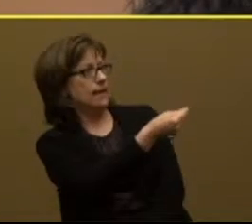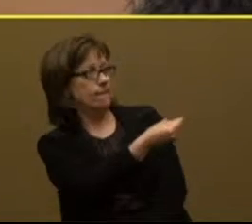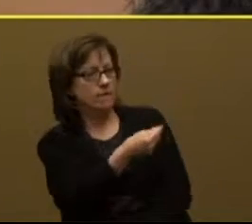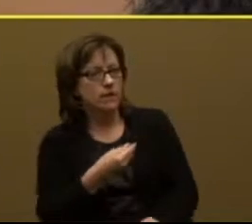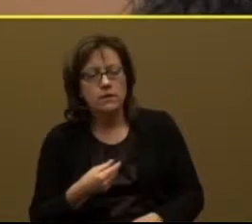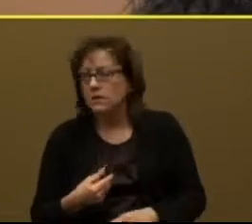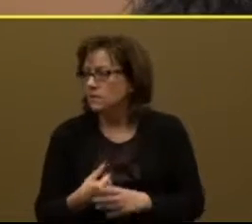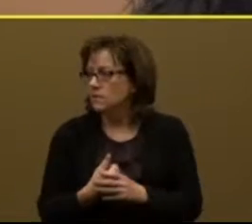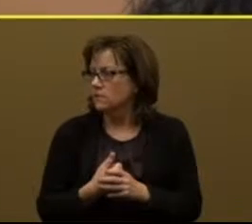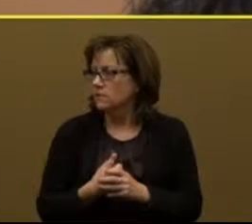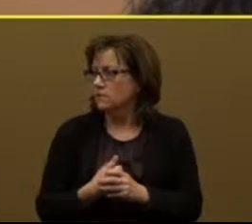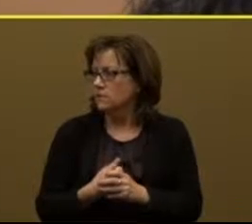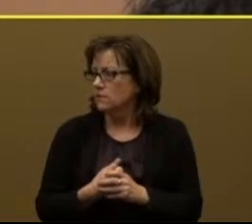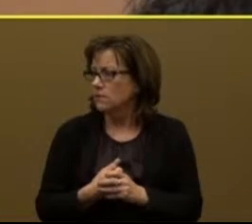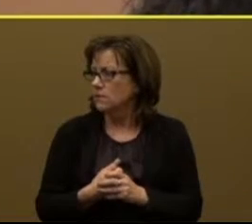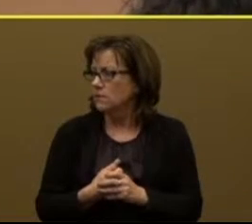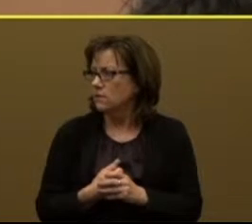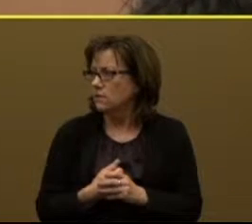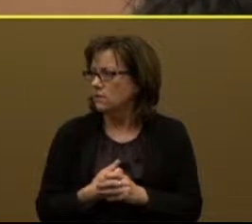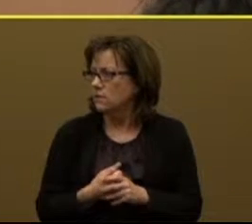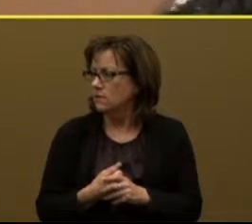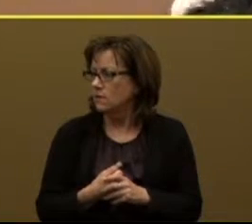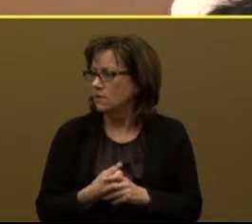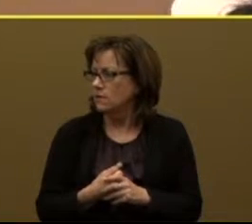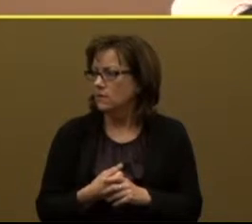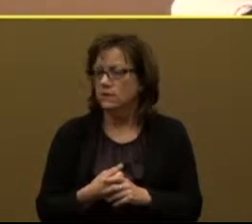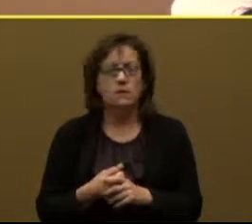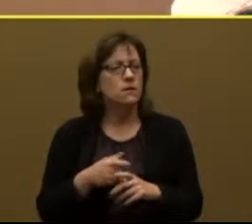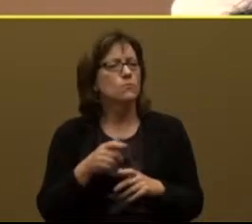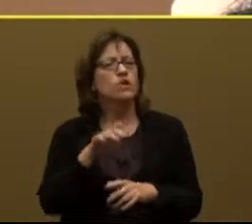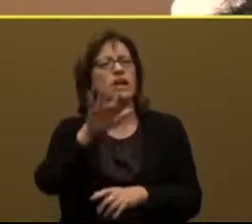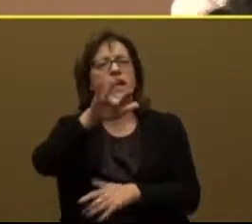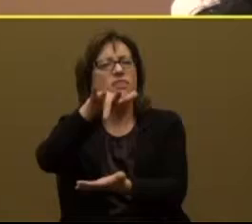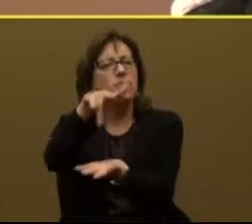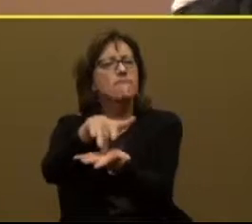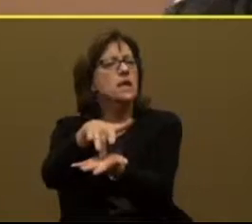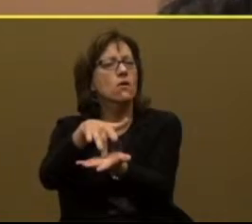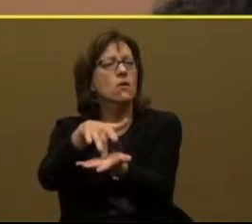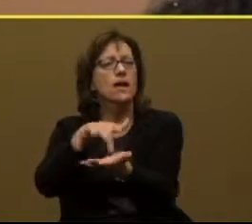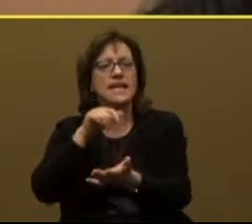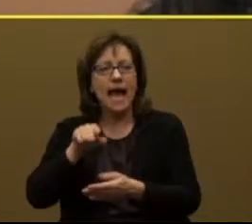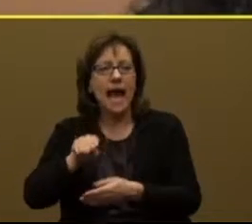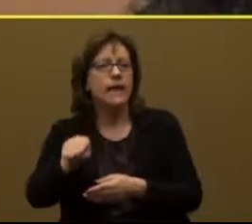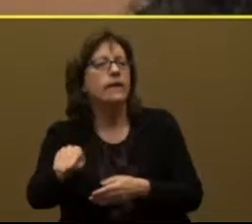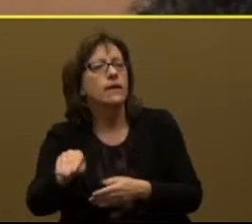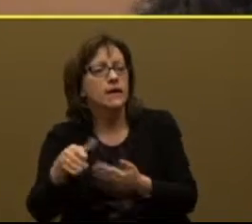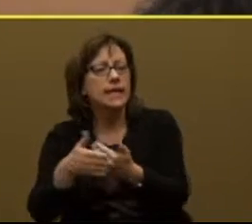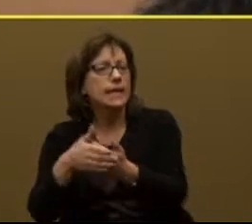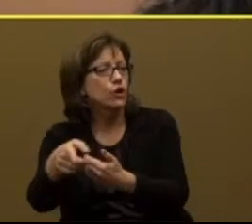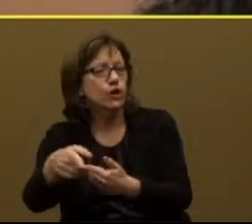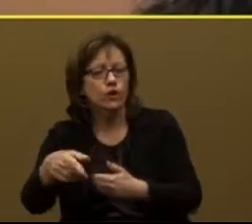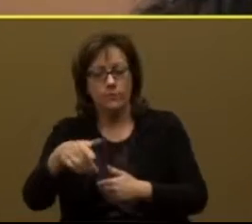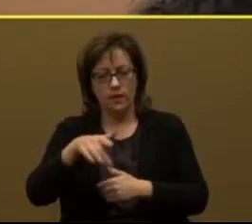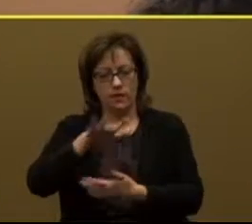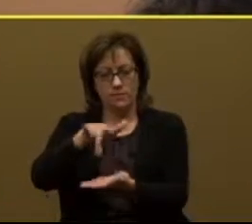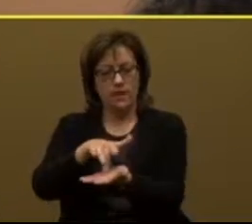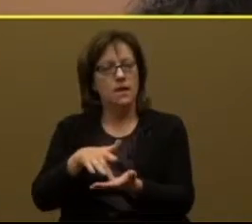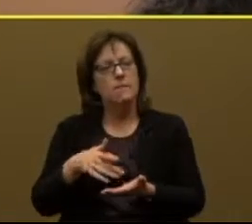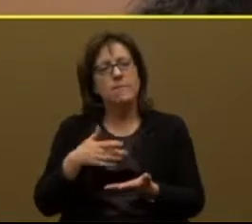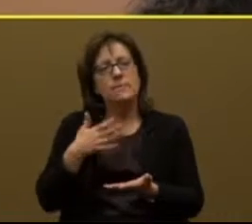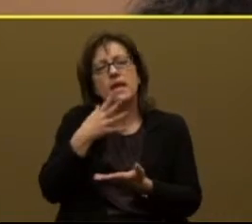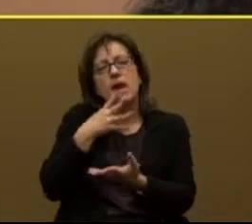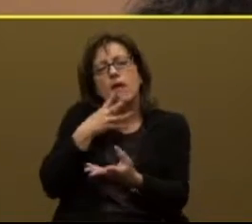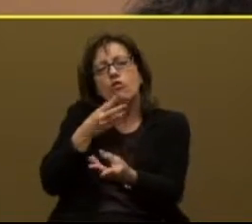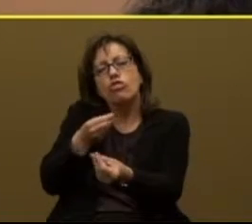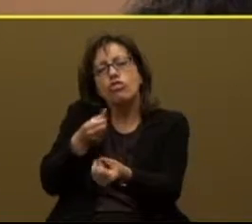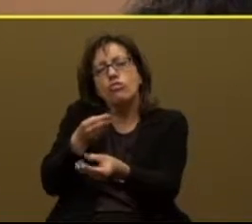probably right there. I'm probably going to put it right in the middle between us. But I am probably going to entice her a little